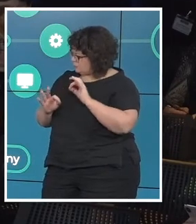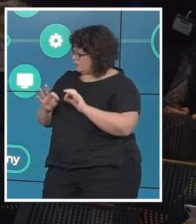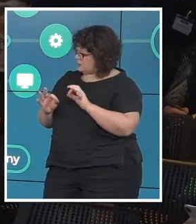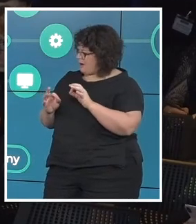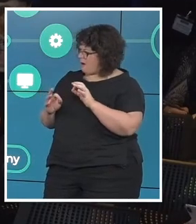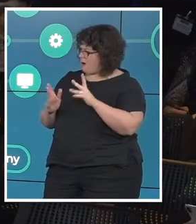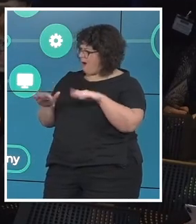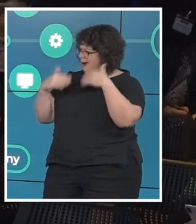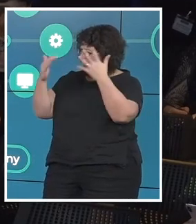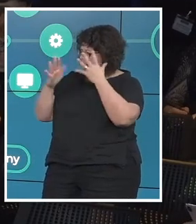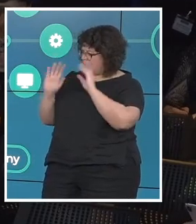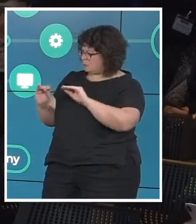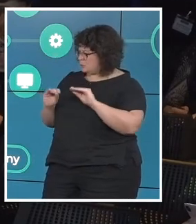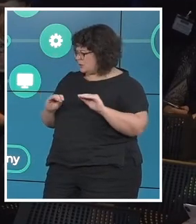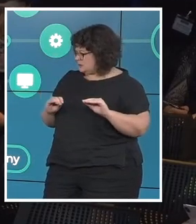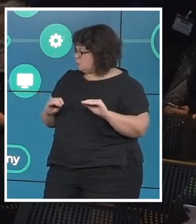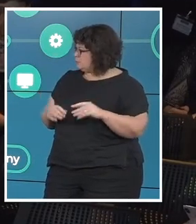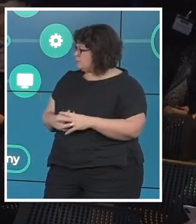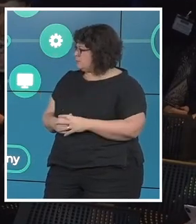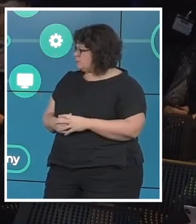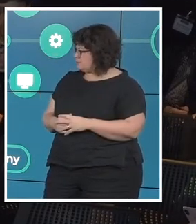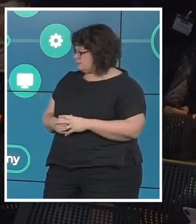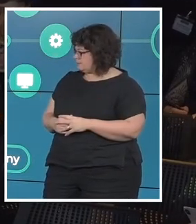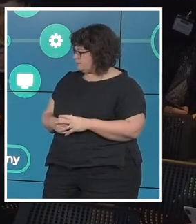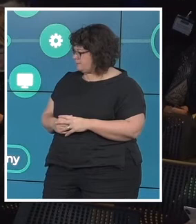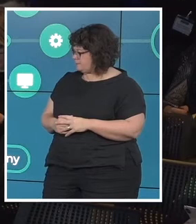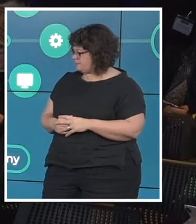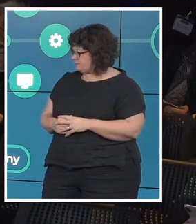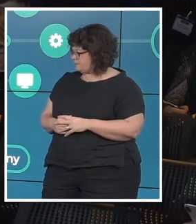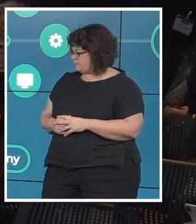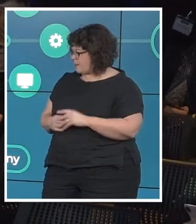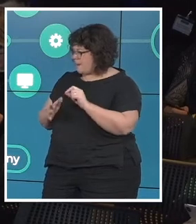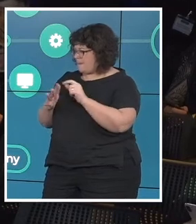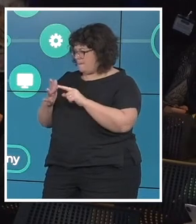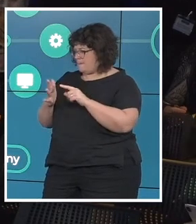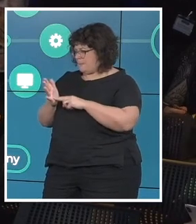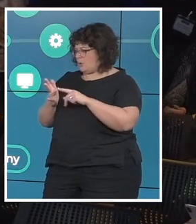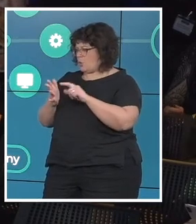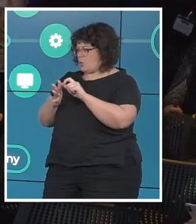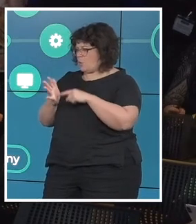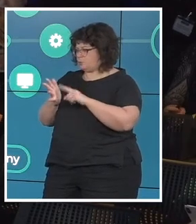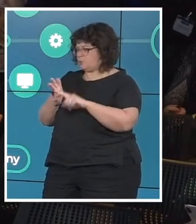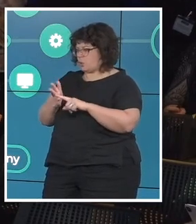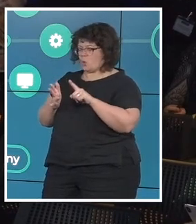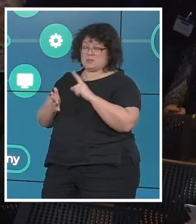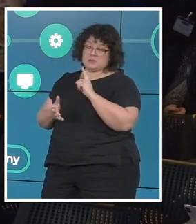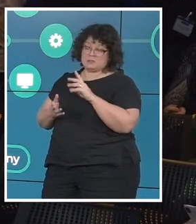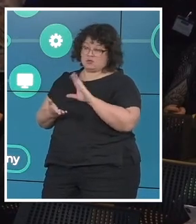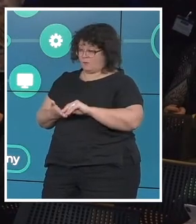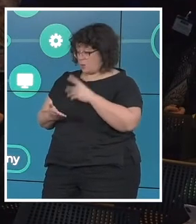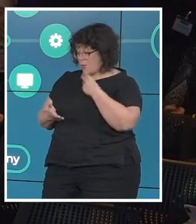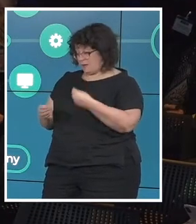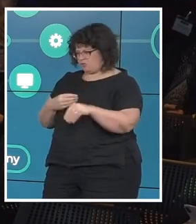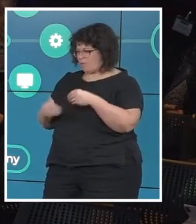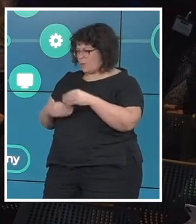is the software that we use to run lecture capture. So in every lecture theatre, the lecturer's lecture is recorded